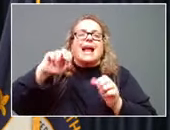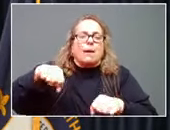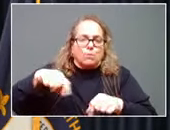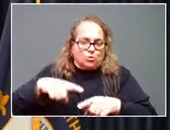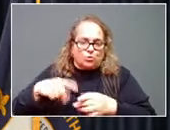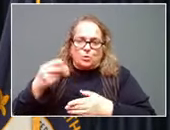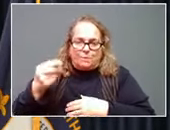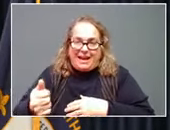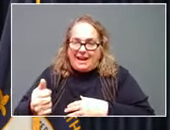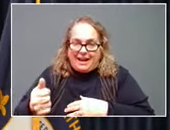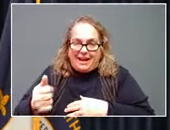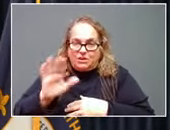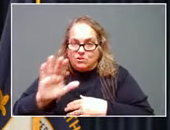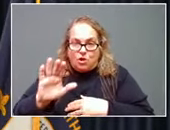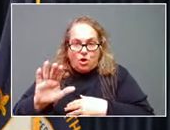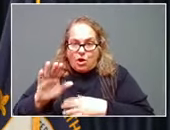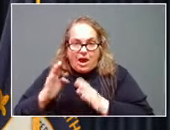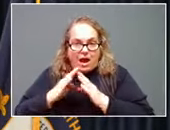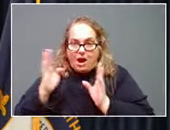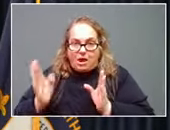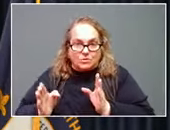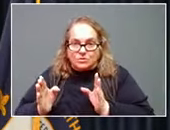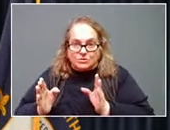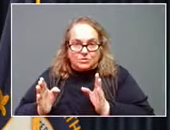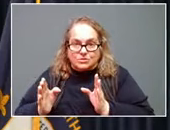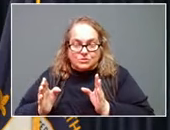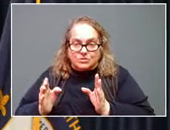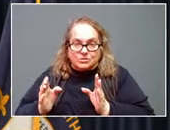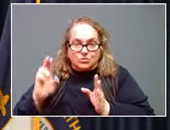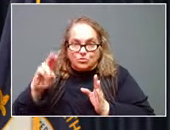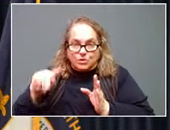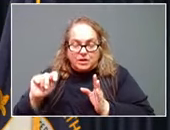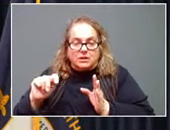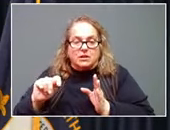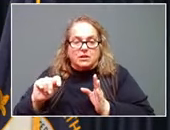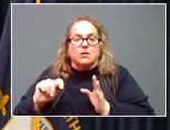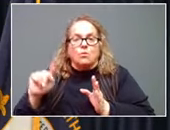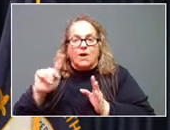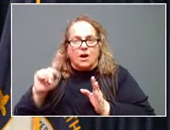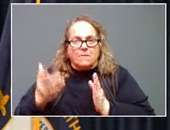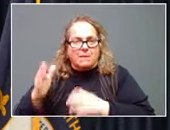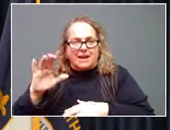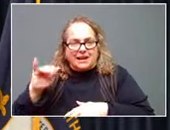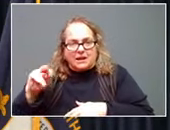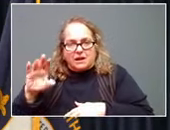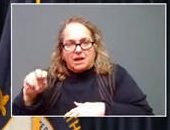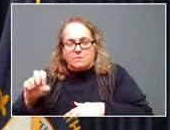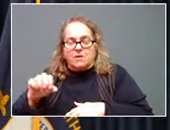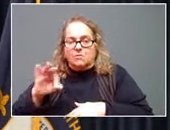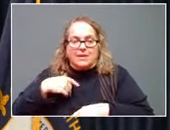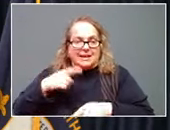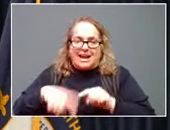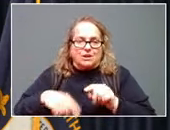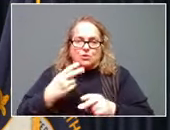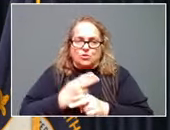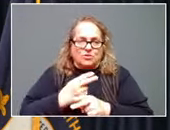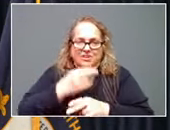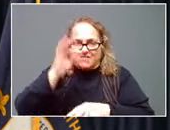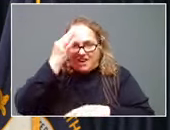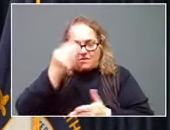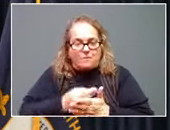where income could potentially come into effect. We can't use the federal funds where someone is choosing not to pay their